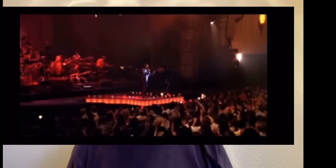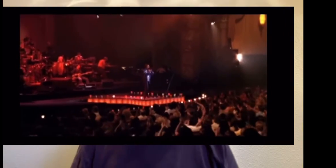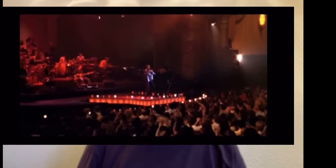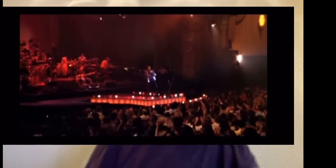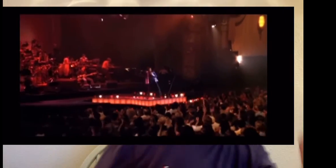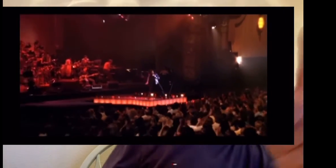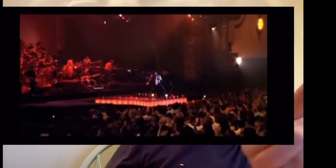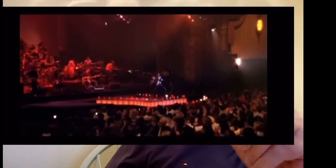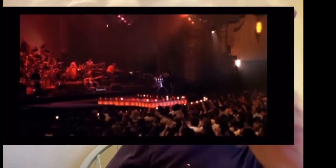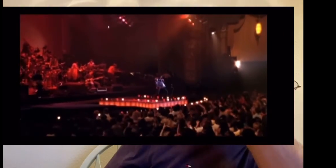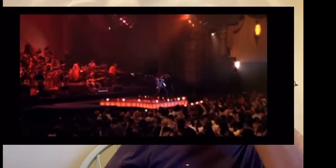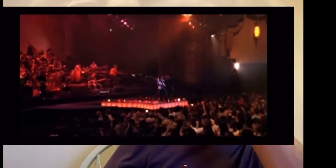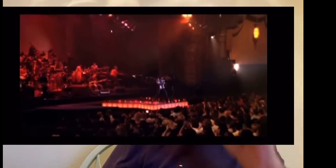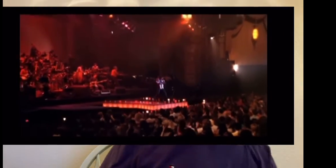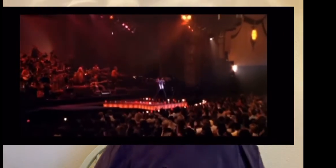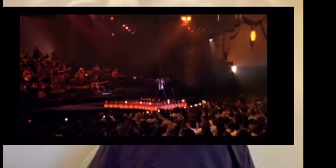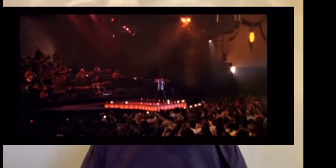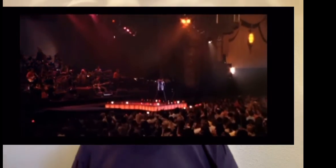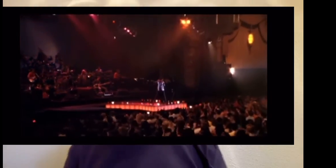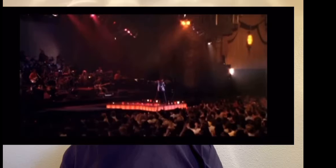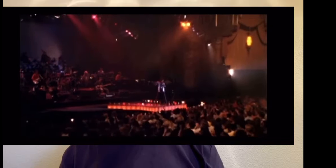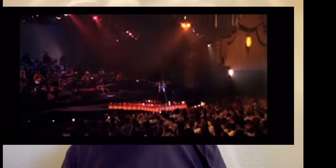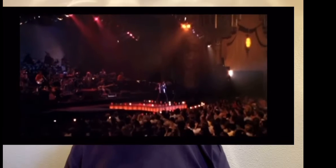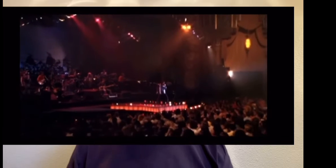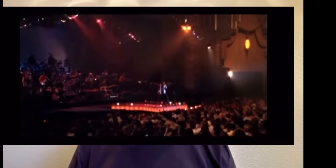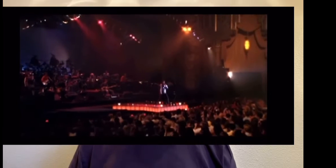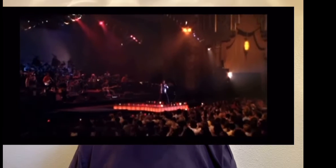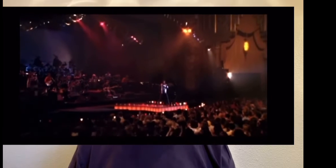America today.